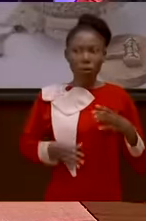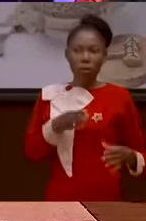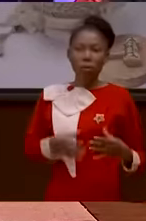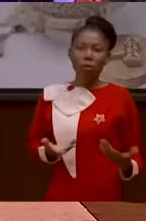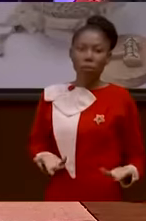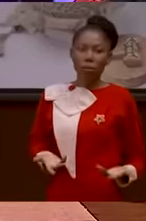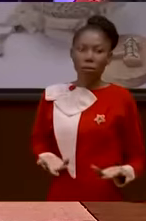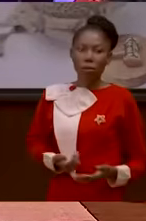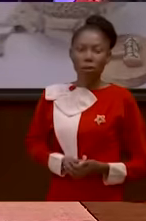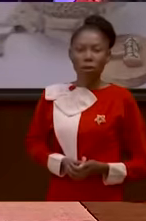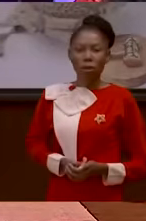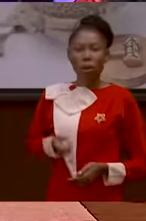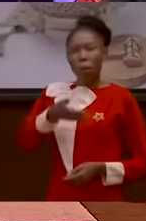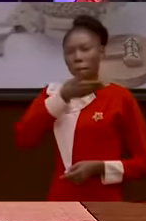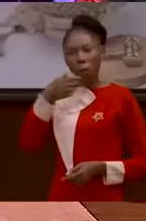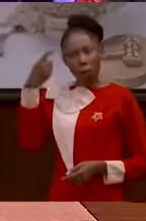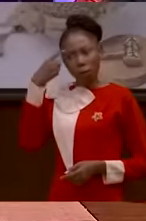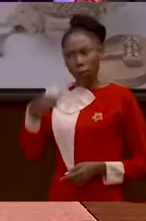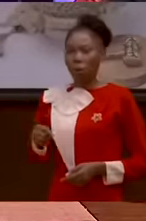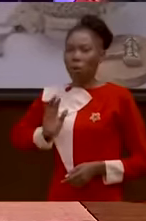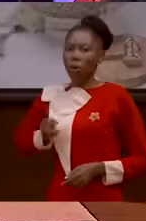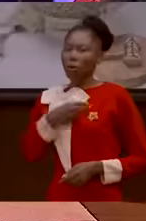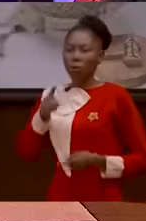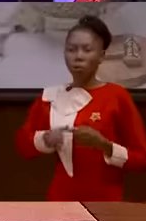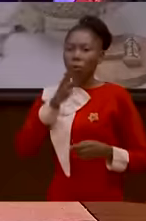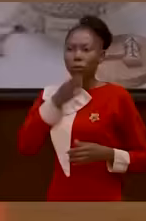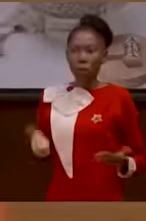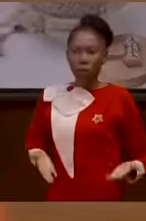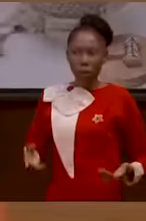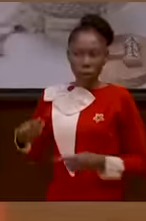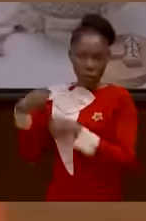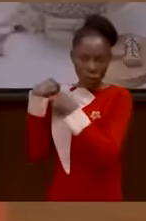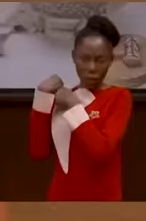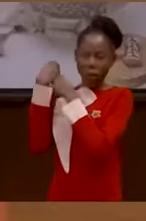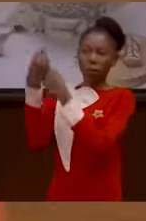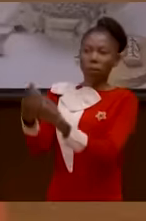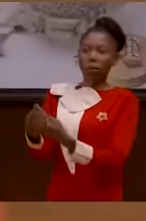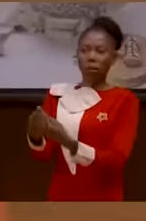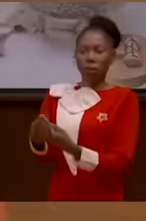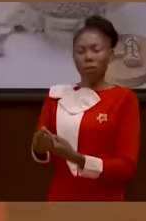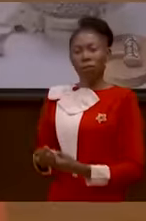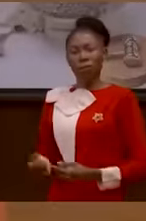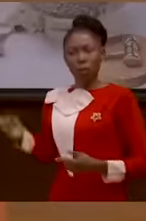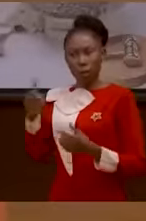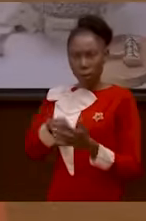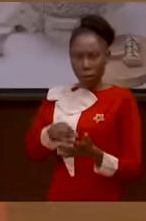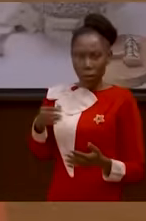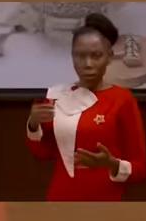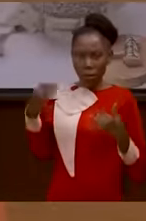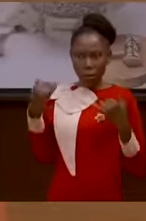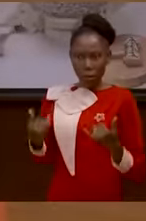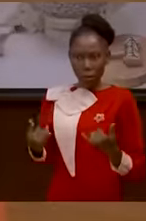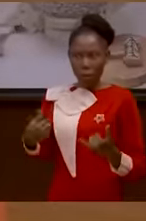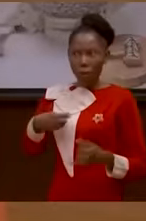is a nice place to bring him to. That was what happened. And since then, he has been running around. We've been trying to,